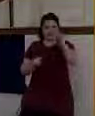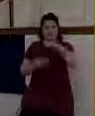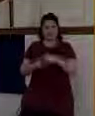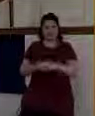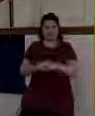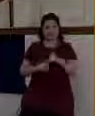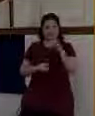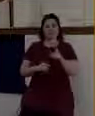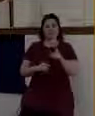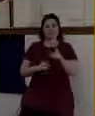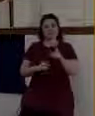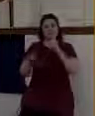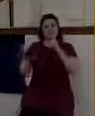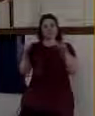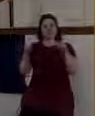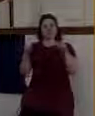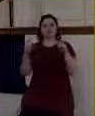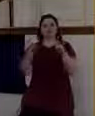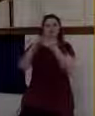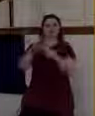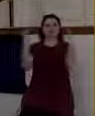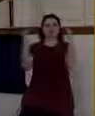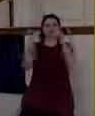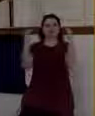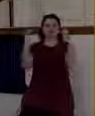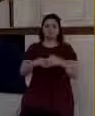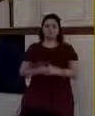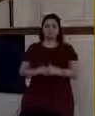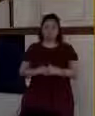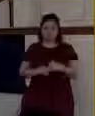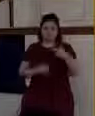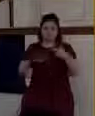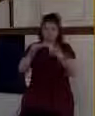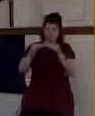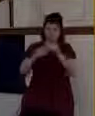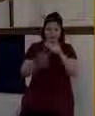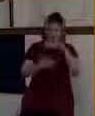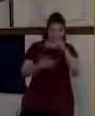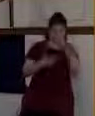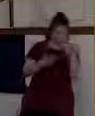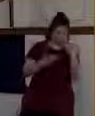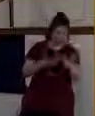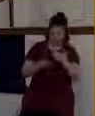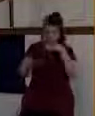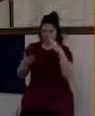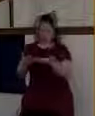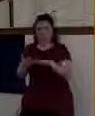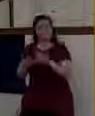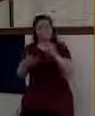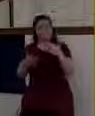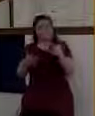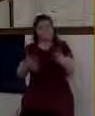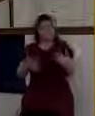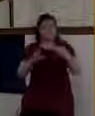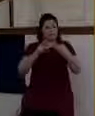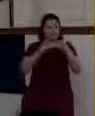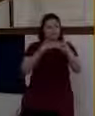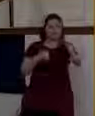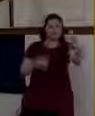fairness. The story is troubling because it's hard to find out who are the good guys. Normally in an Old Testament story, we know who the good guys are and who the bad guys